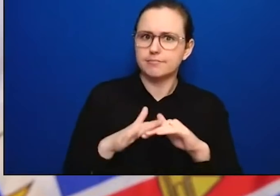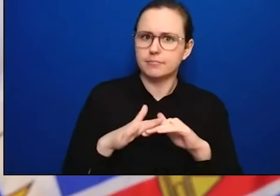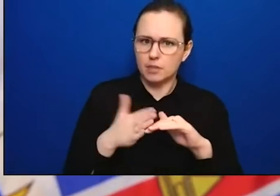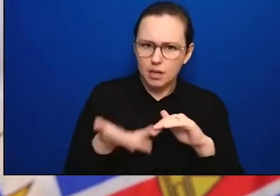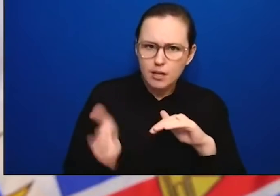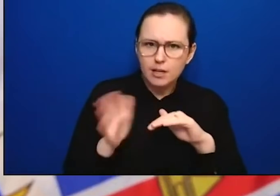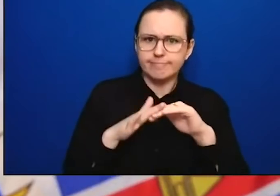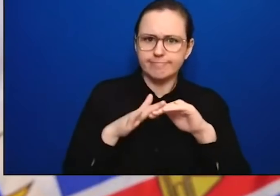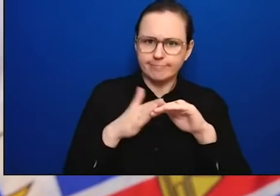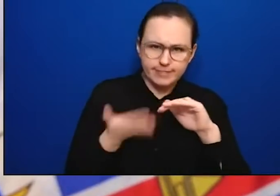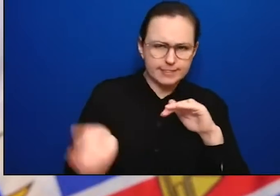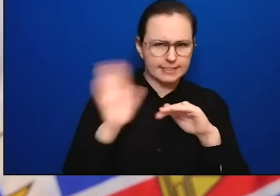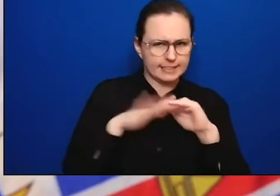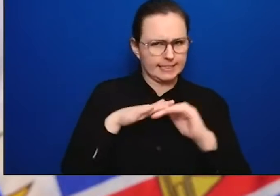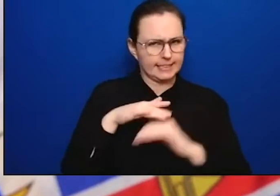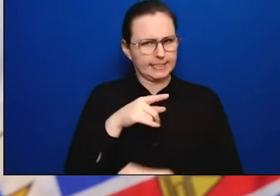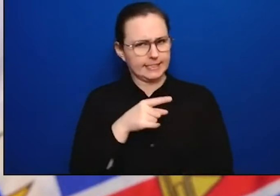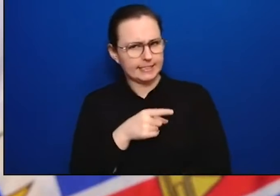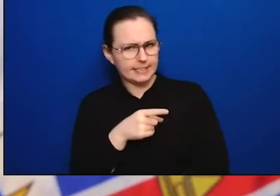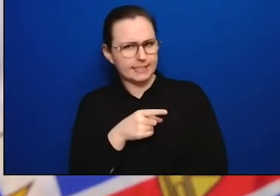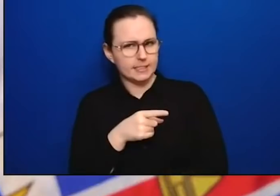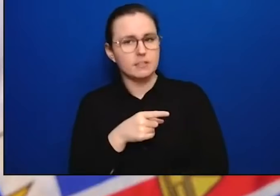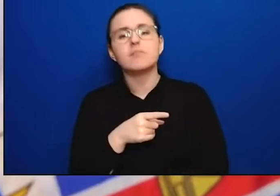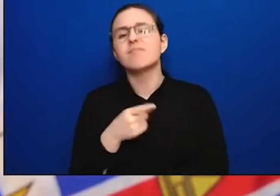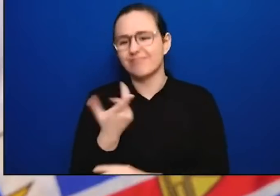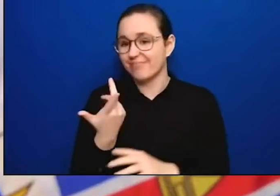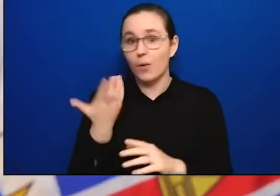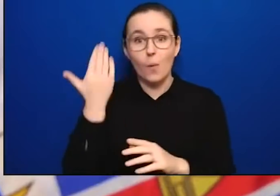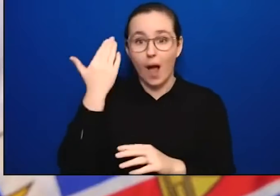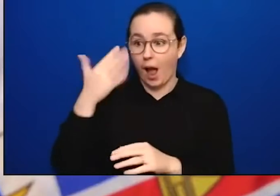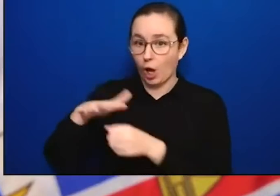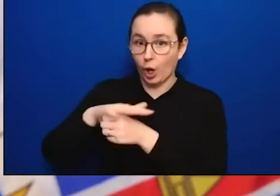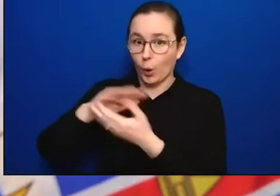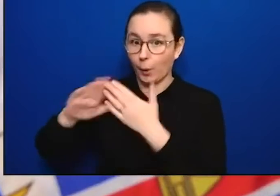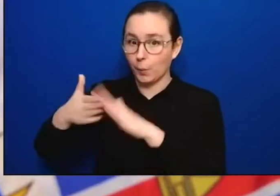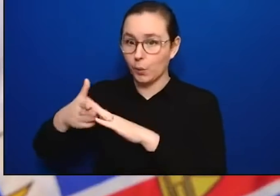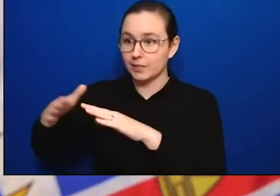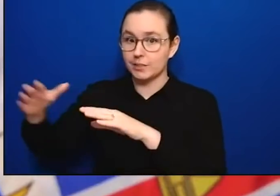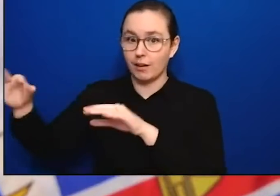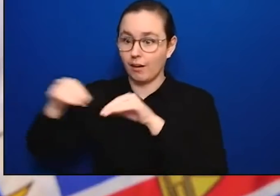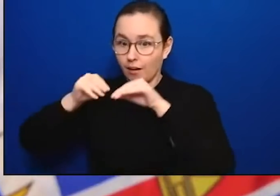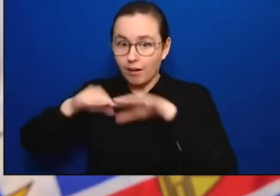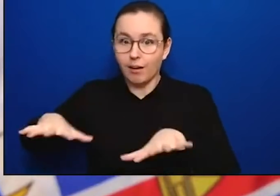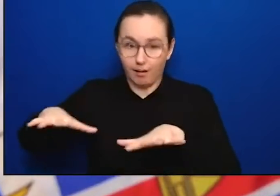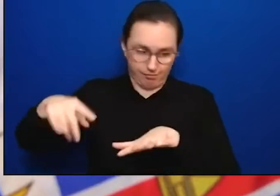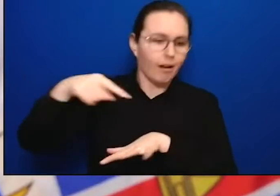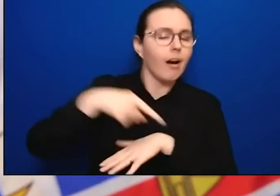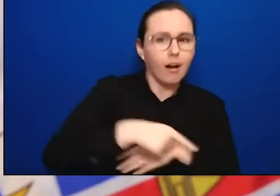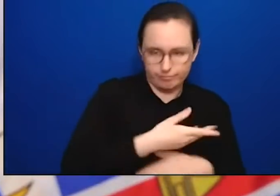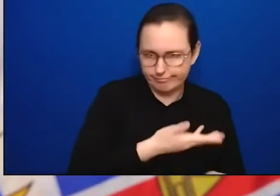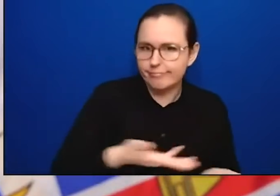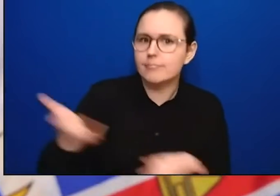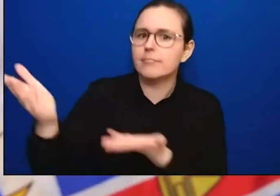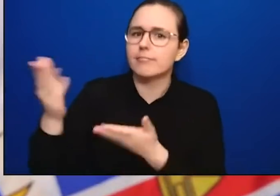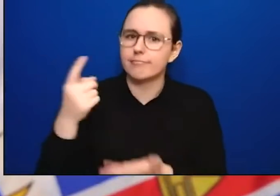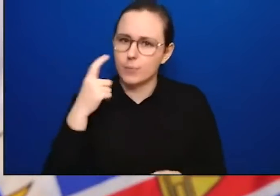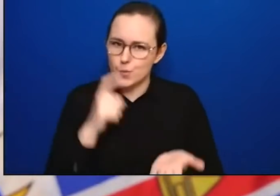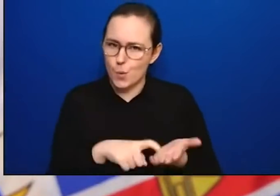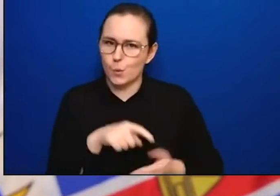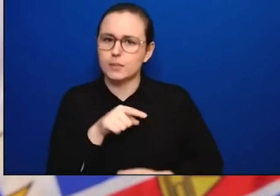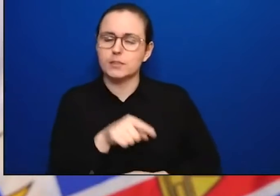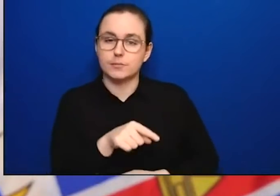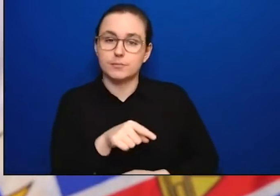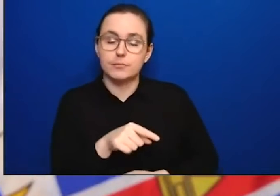of infections has gone up, as the number of infections has gone up across our communities. In addition, we